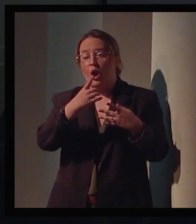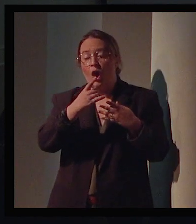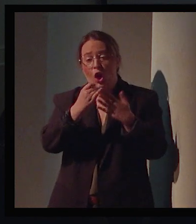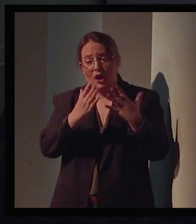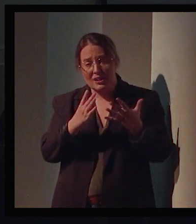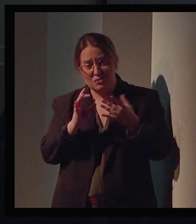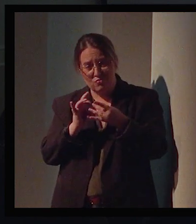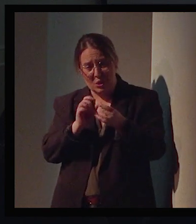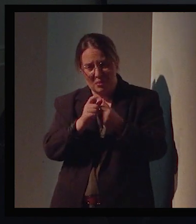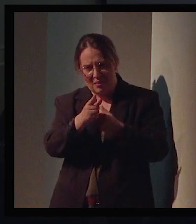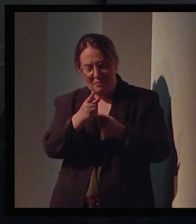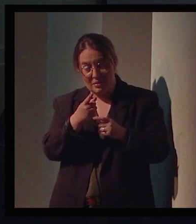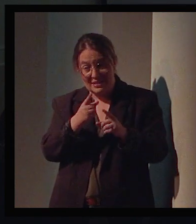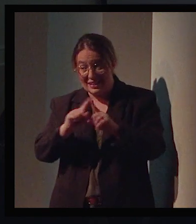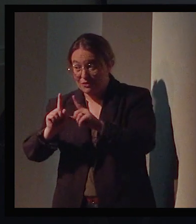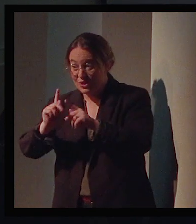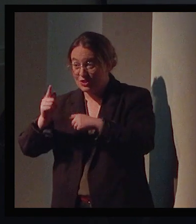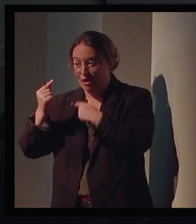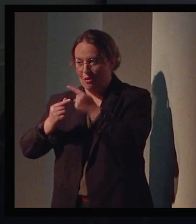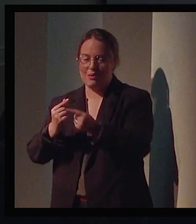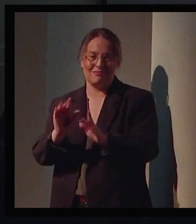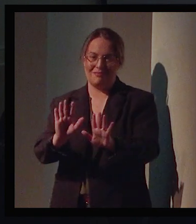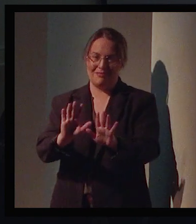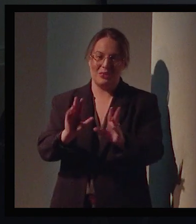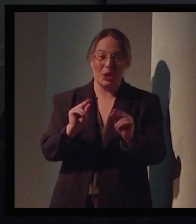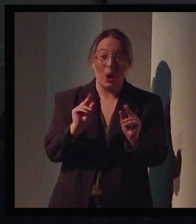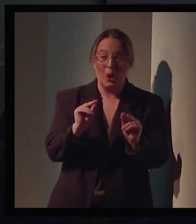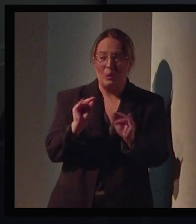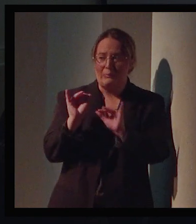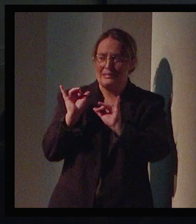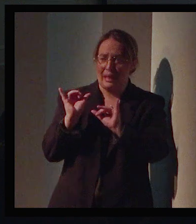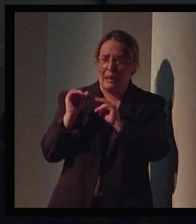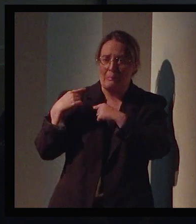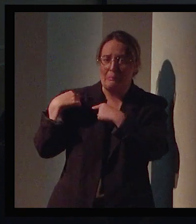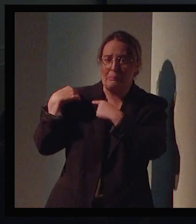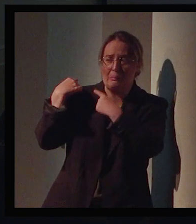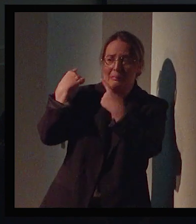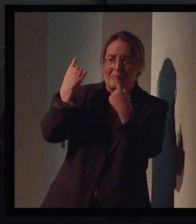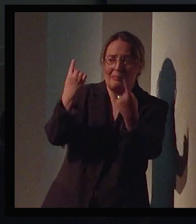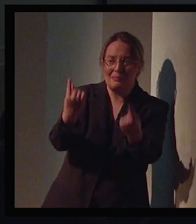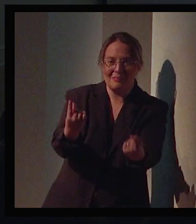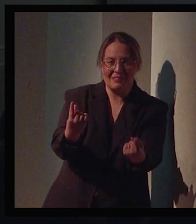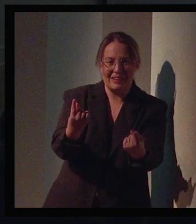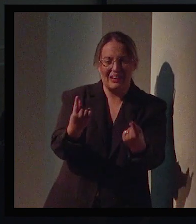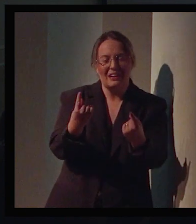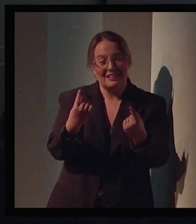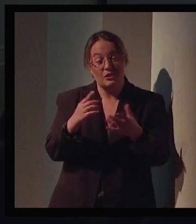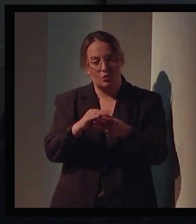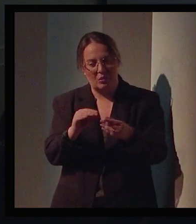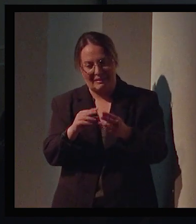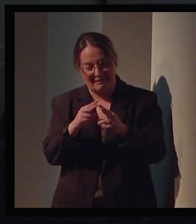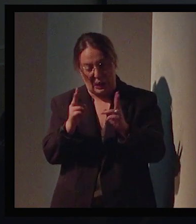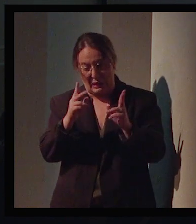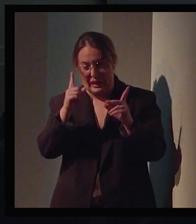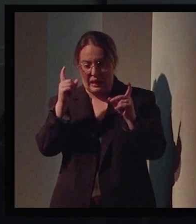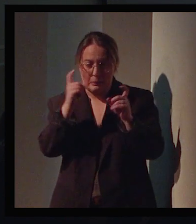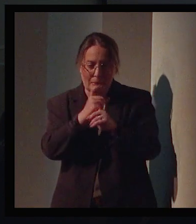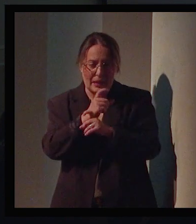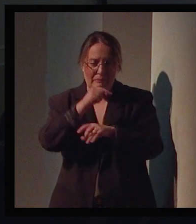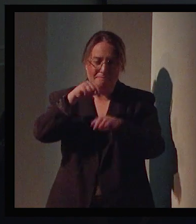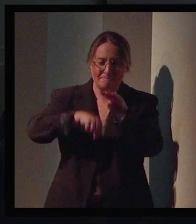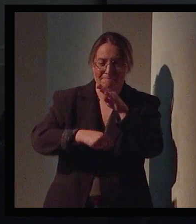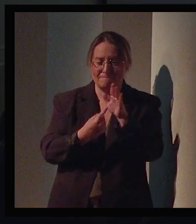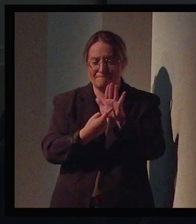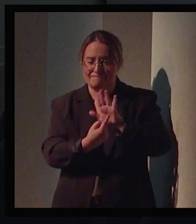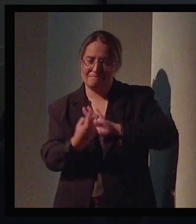different generations. In other words, and not surprisingly, the story is far more complex and nuanced than the